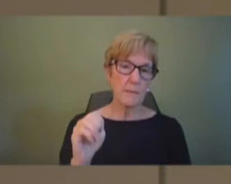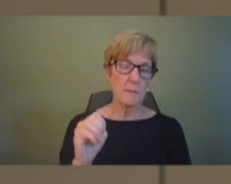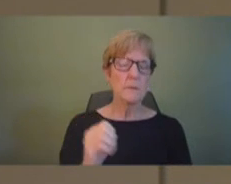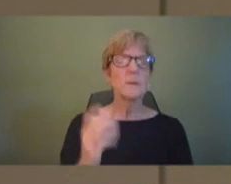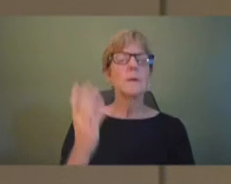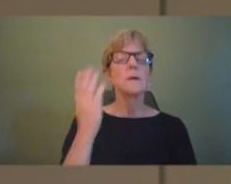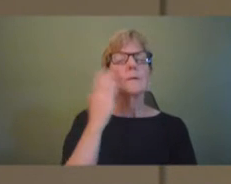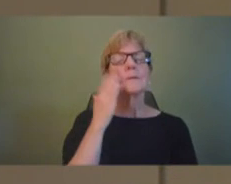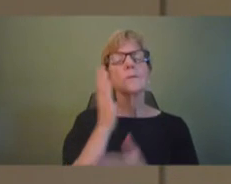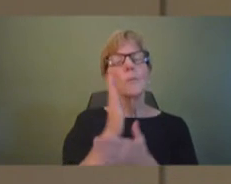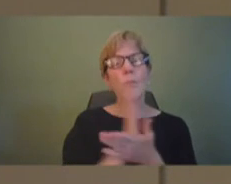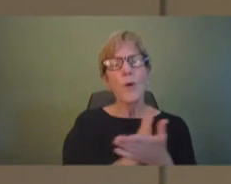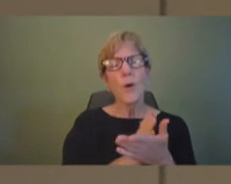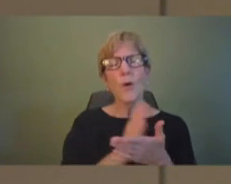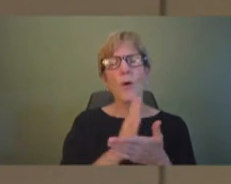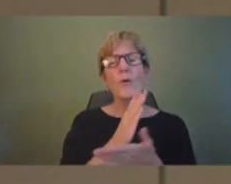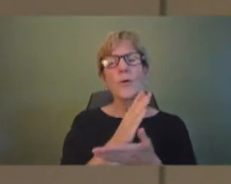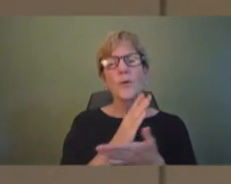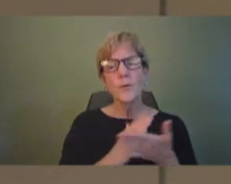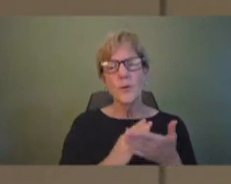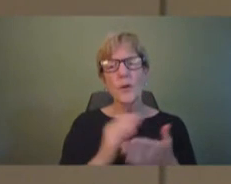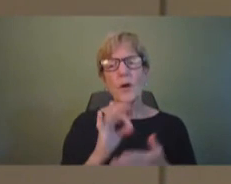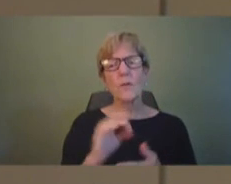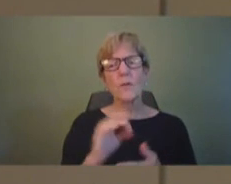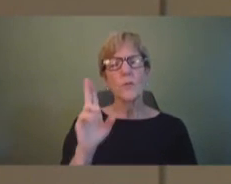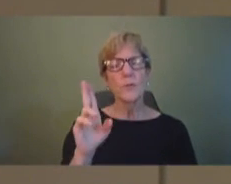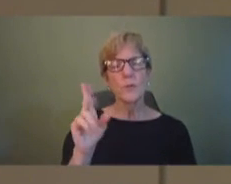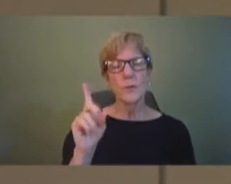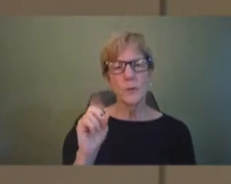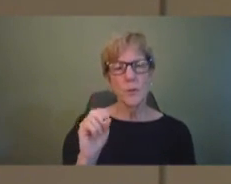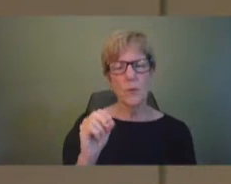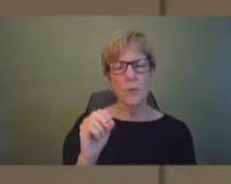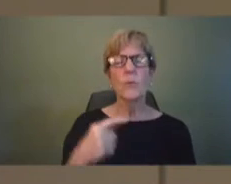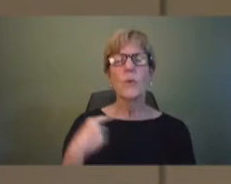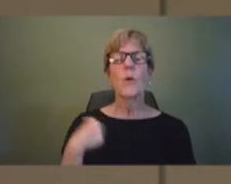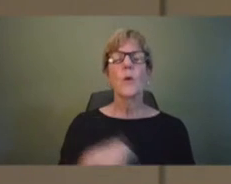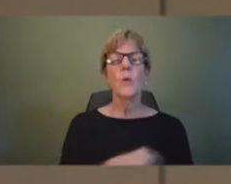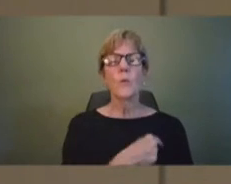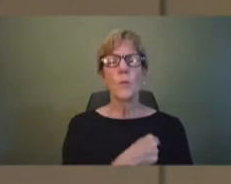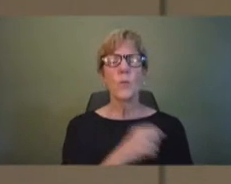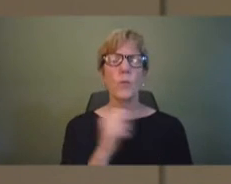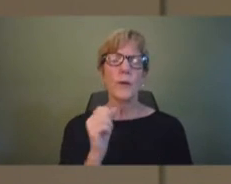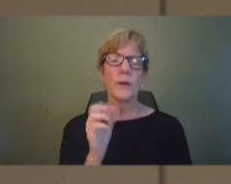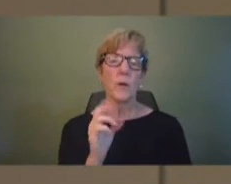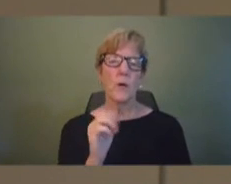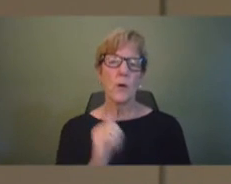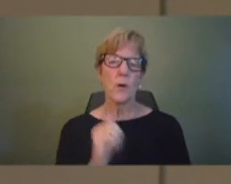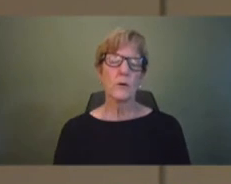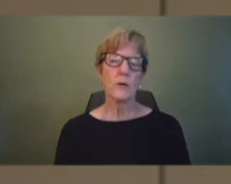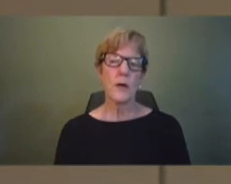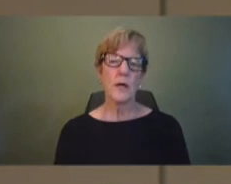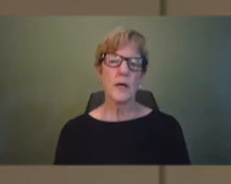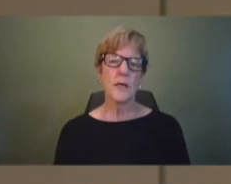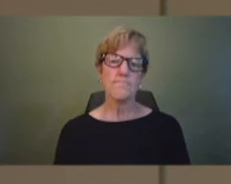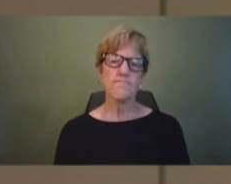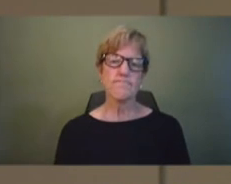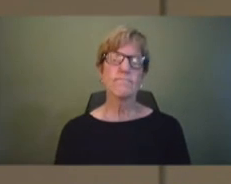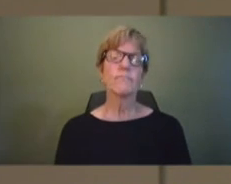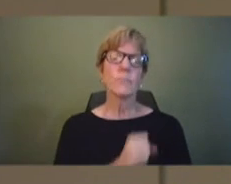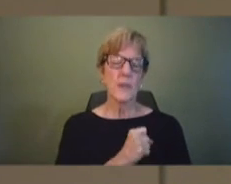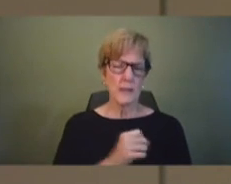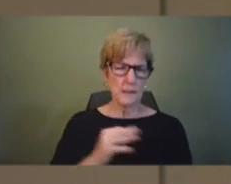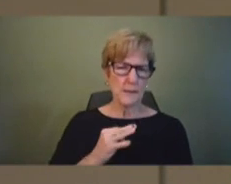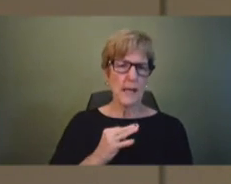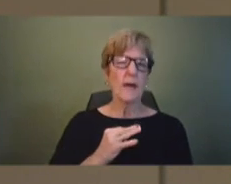part of um the Udo we are um we staff has worked with